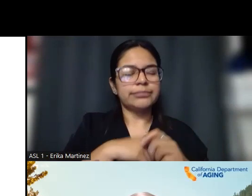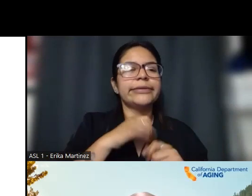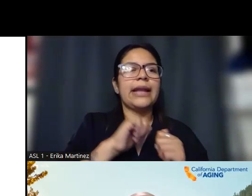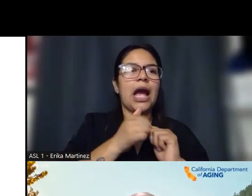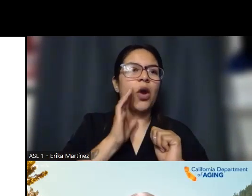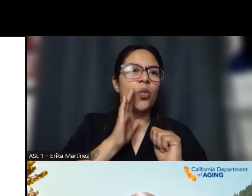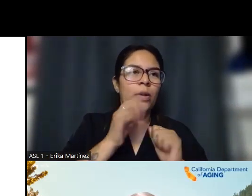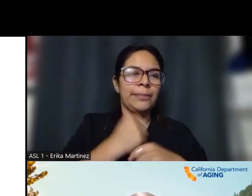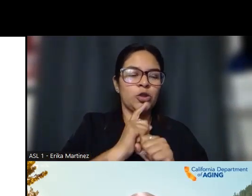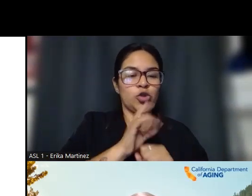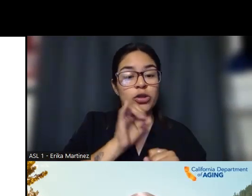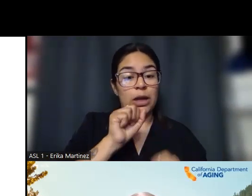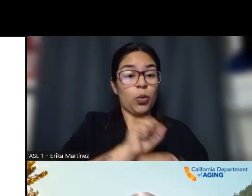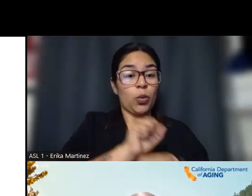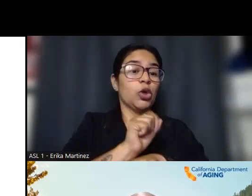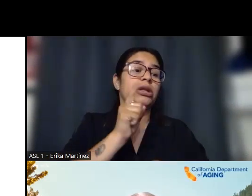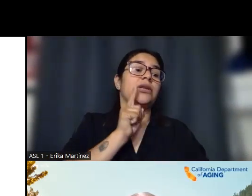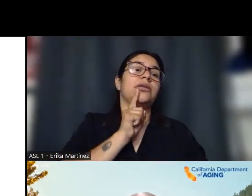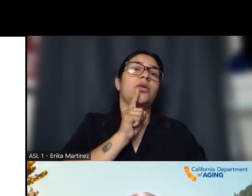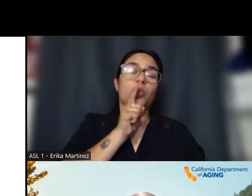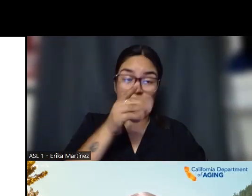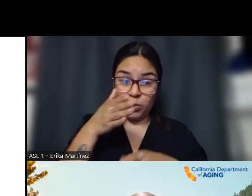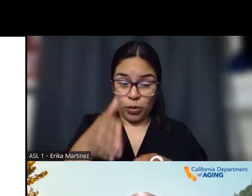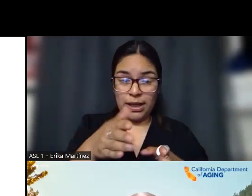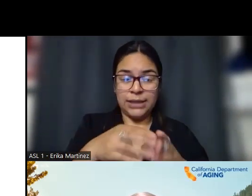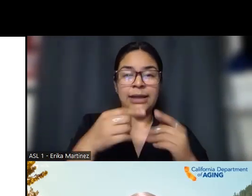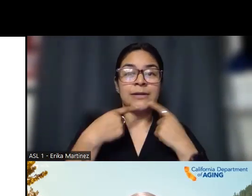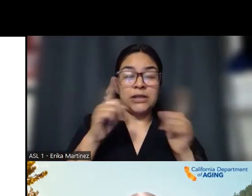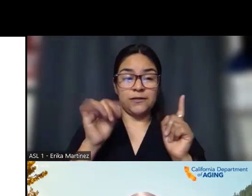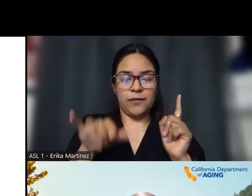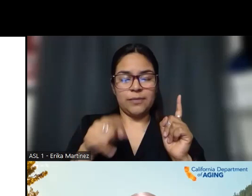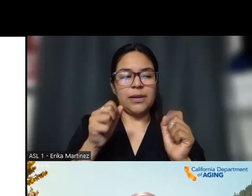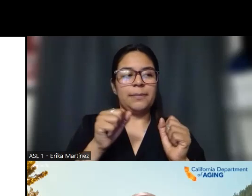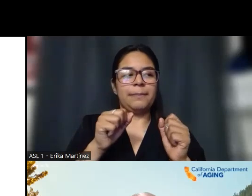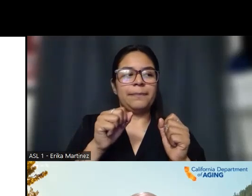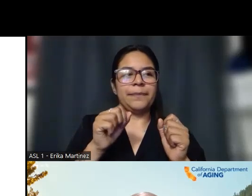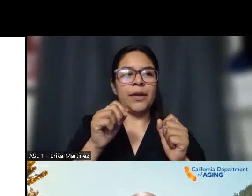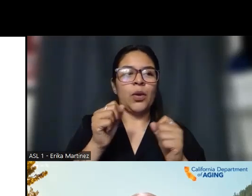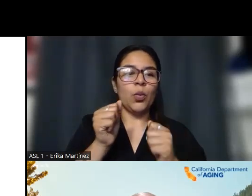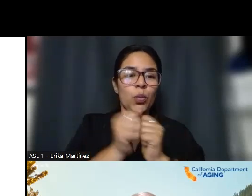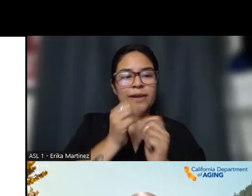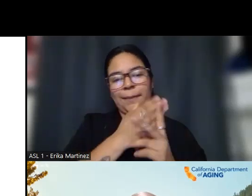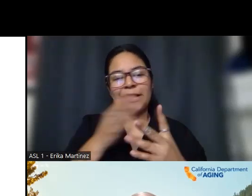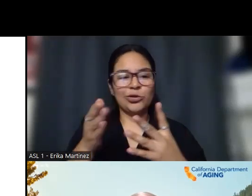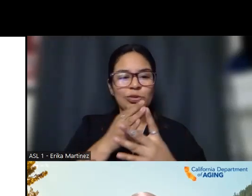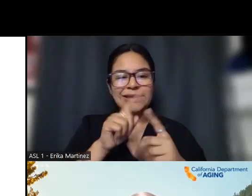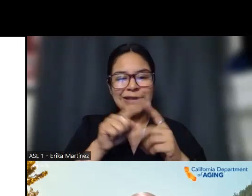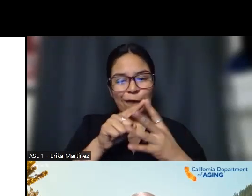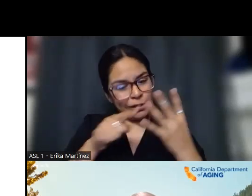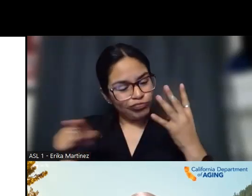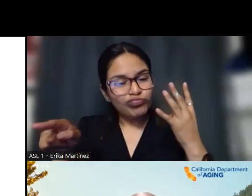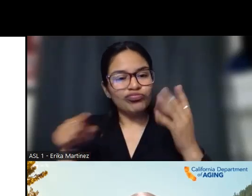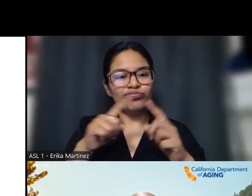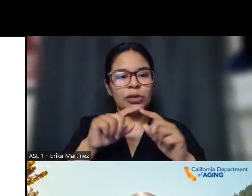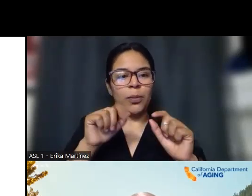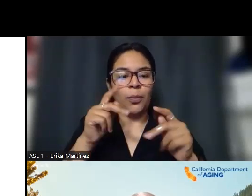transitions and making sure we're doing that in a thoughtful and effective way between programs. So just lots of good stuff happening, and I'm